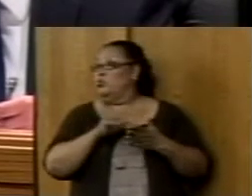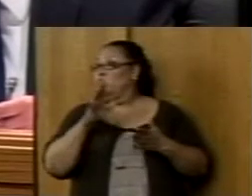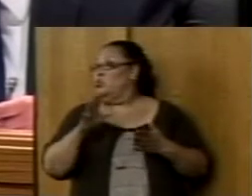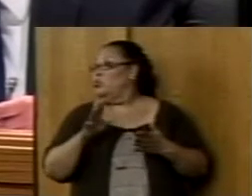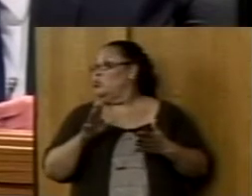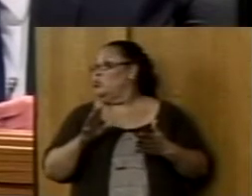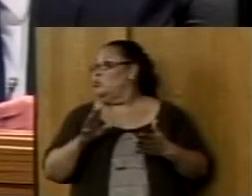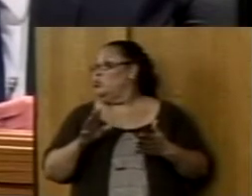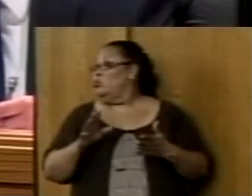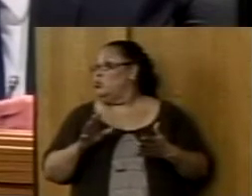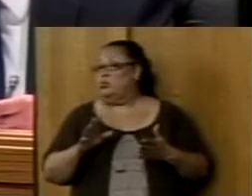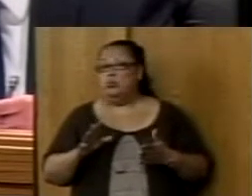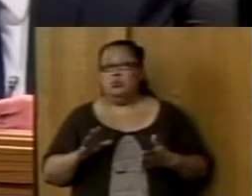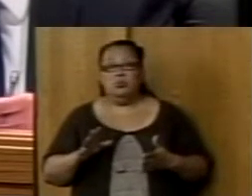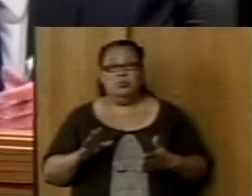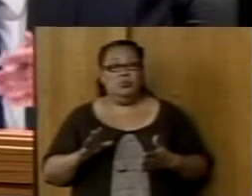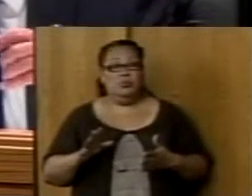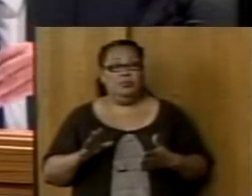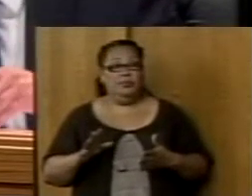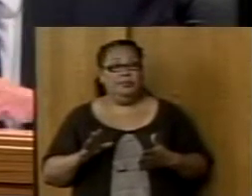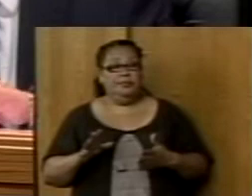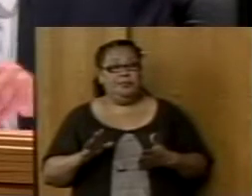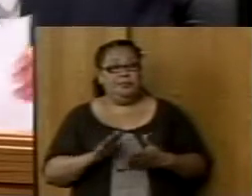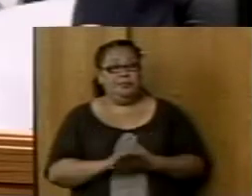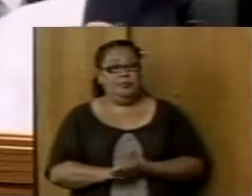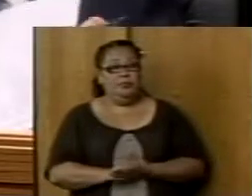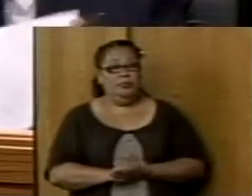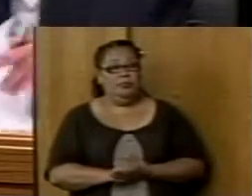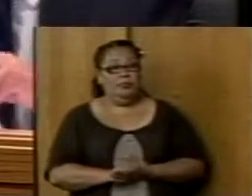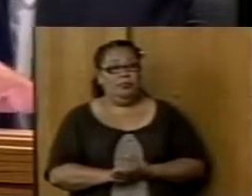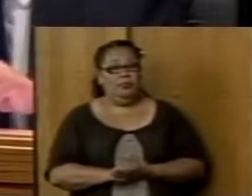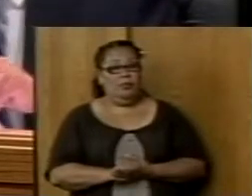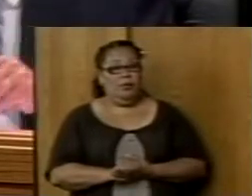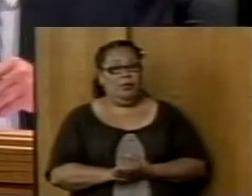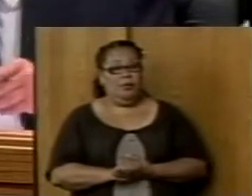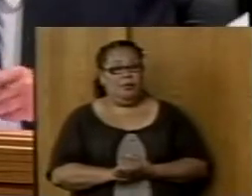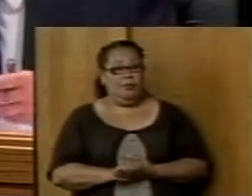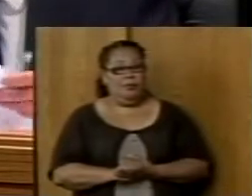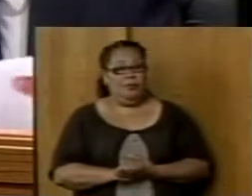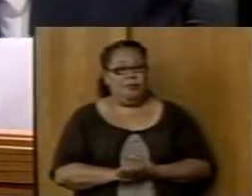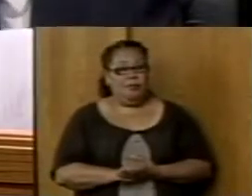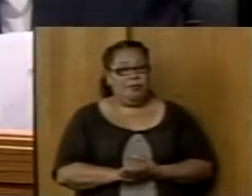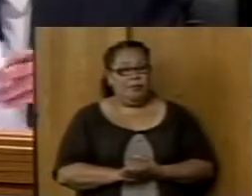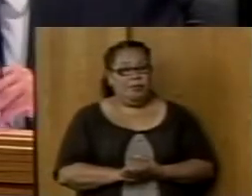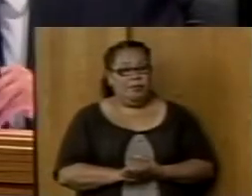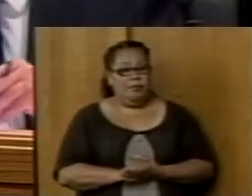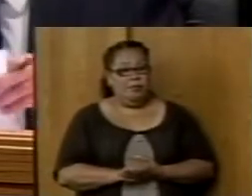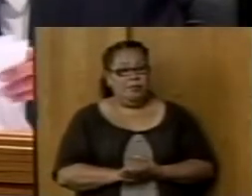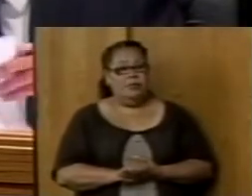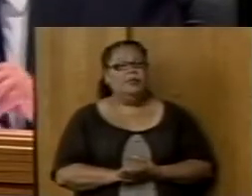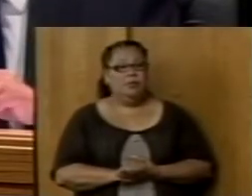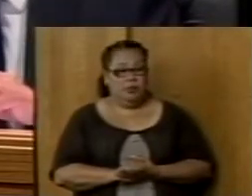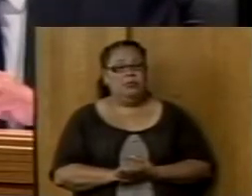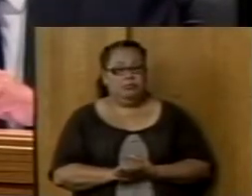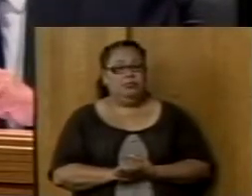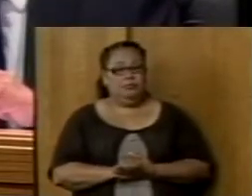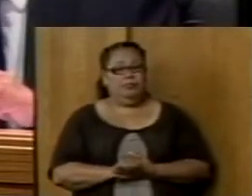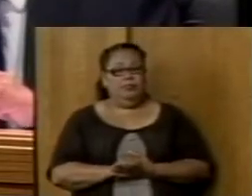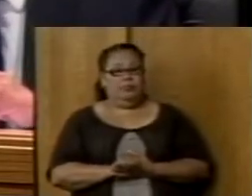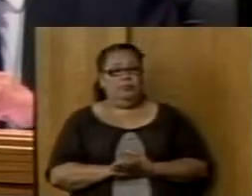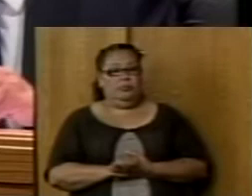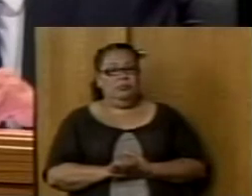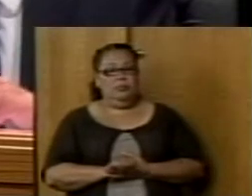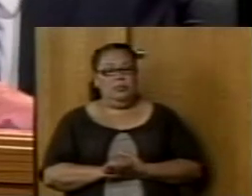Sergio Cavazos. So did you circle the consent agenda? No, ma'am. I'm going to do that right now. Thank you, Pat. Okay. Our